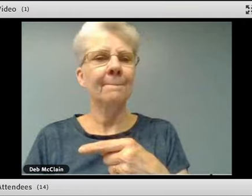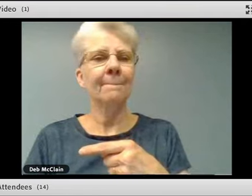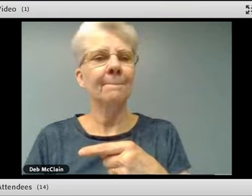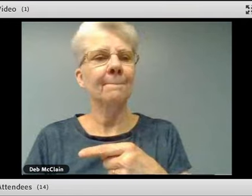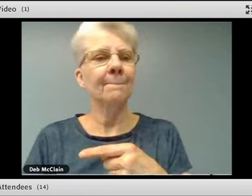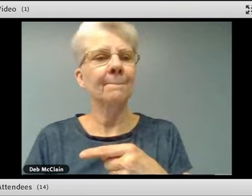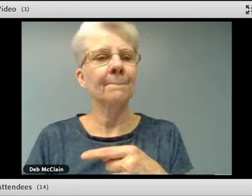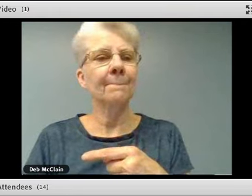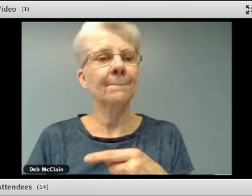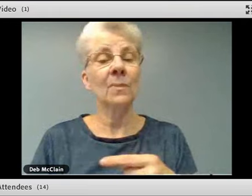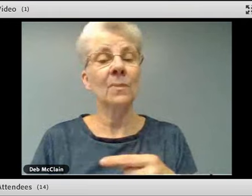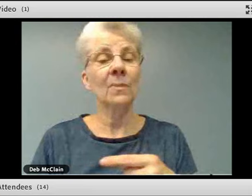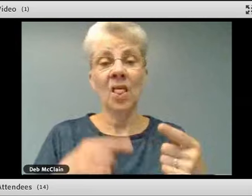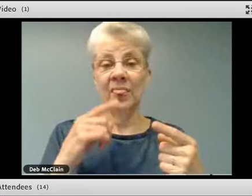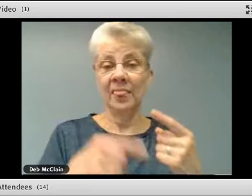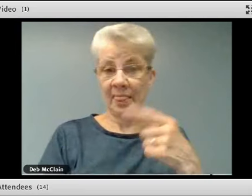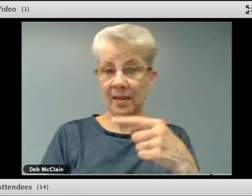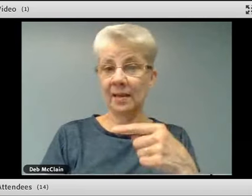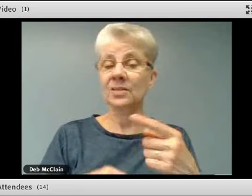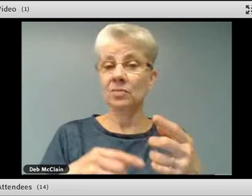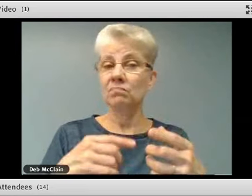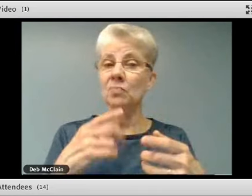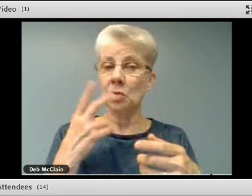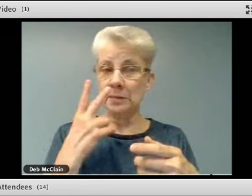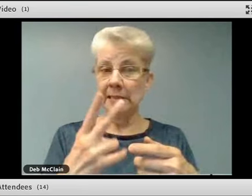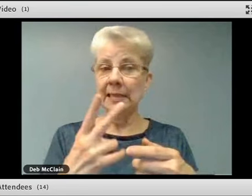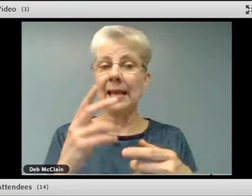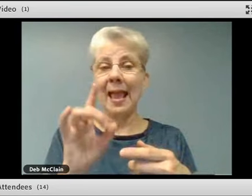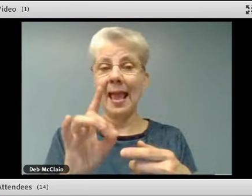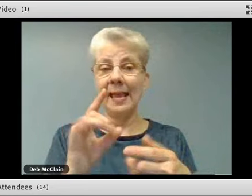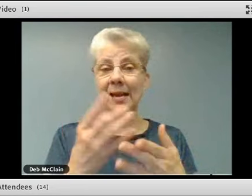So here you can see 8 objects